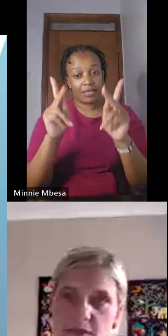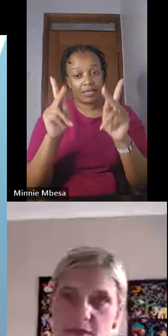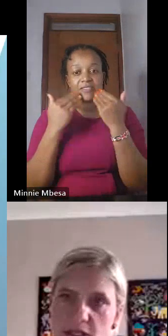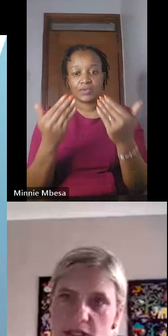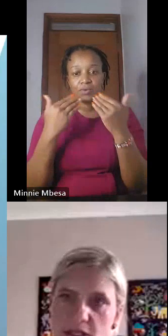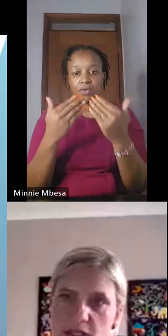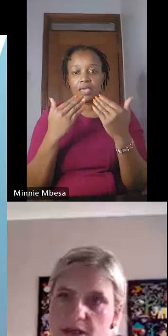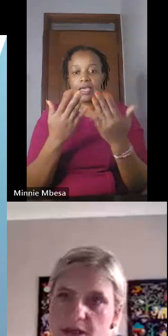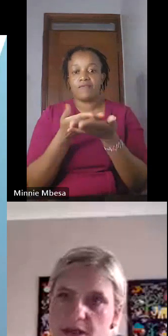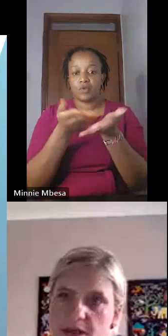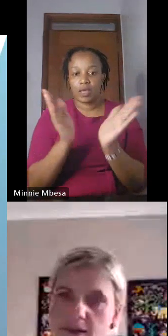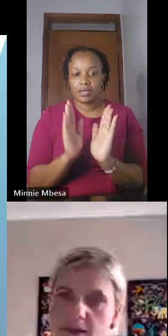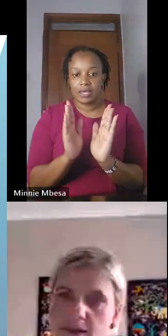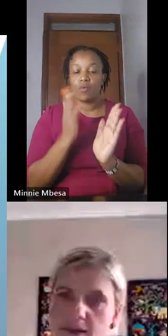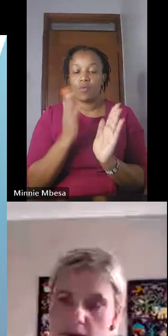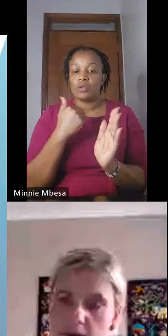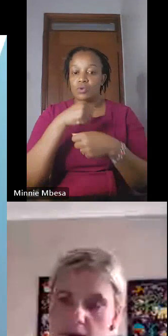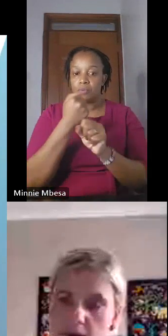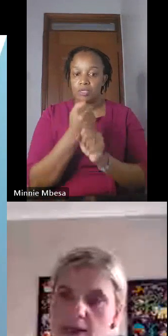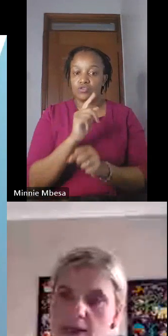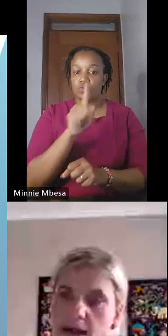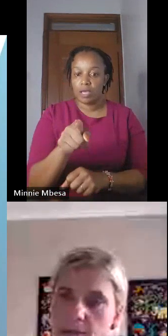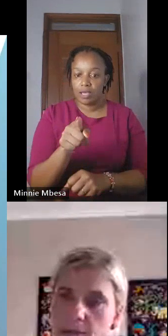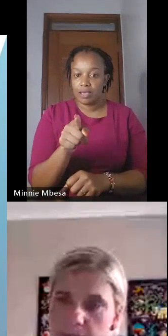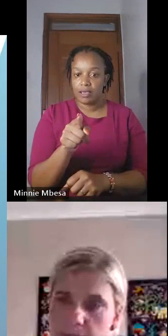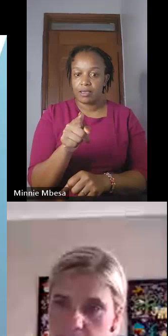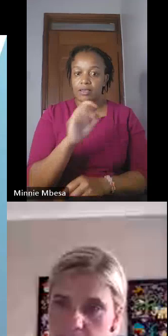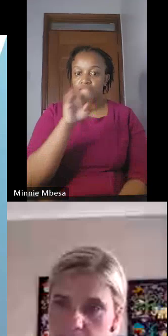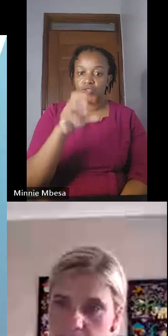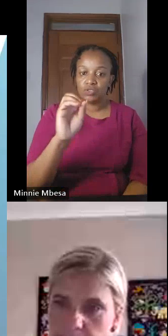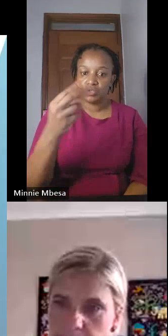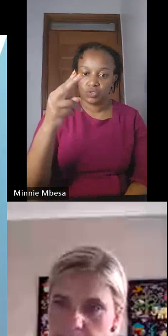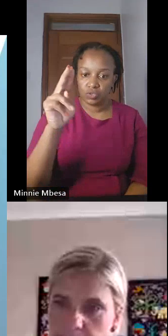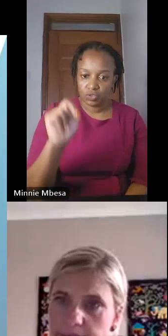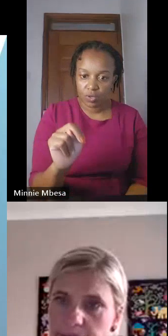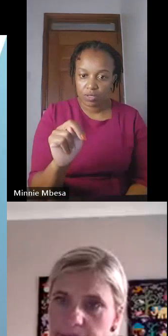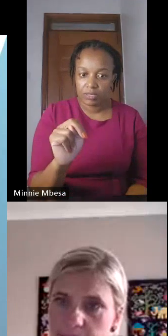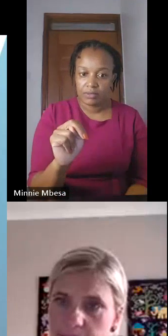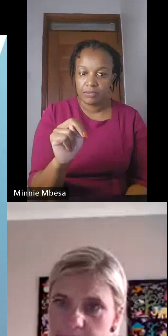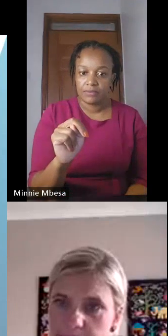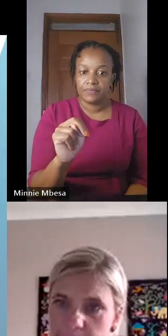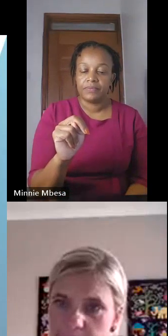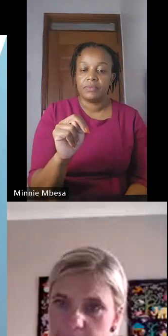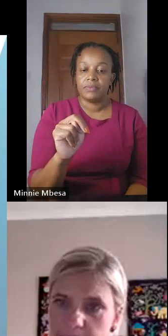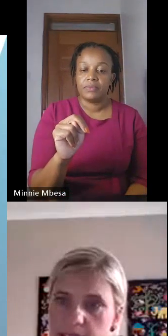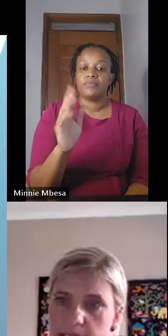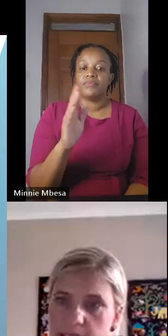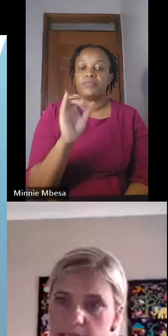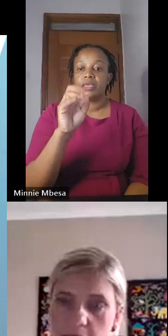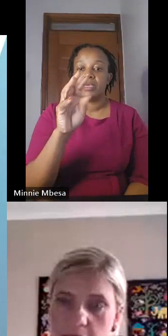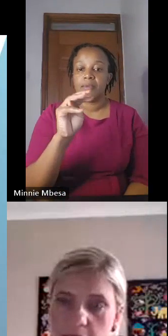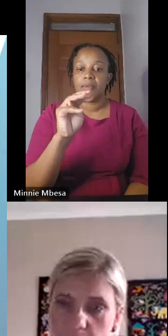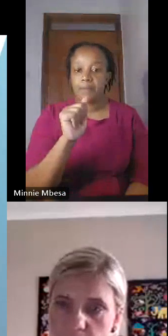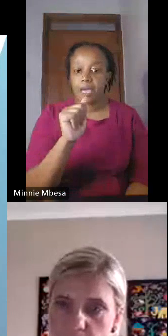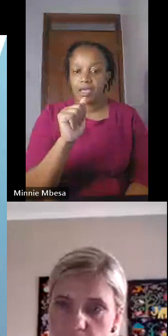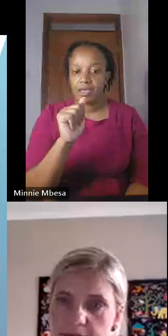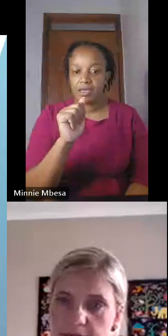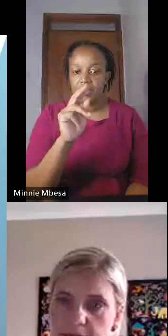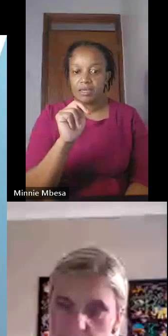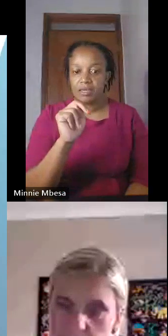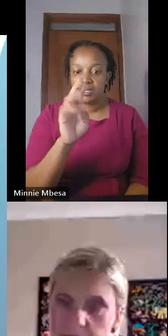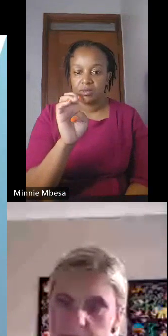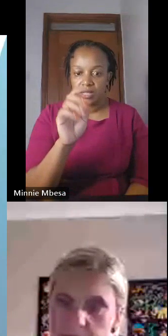just want to make sure that John, Emmanuel, give me 1 second.